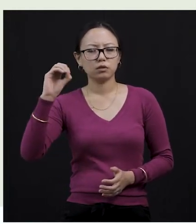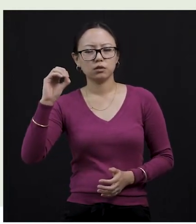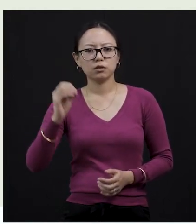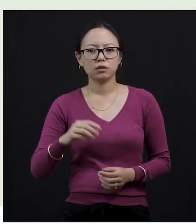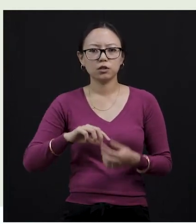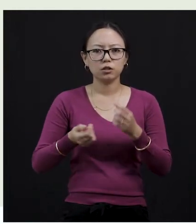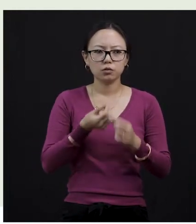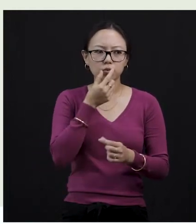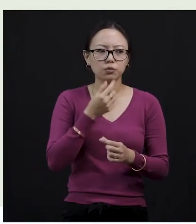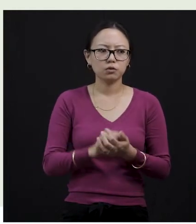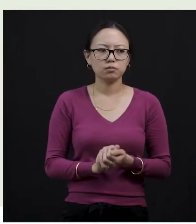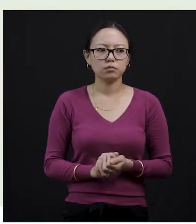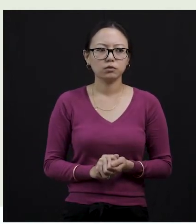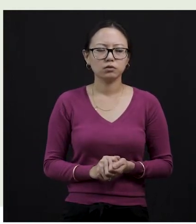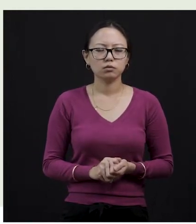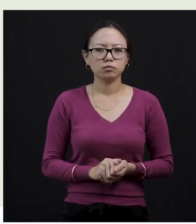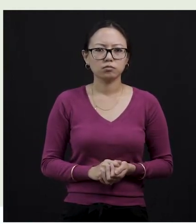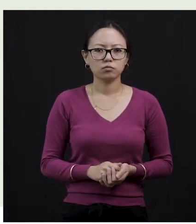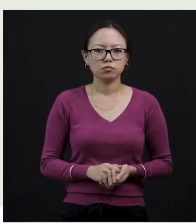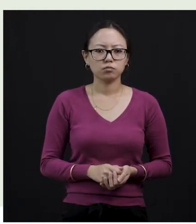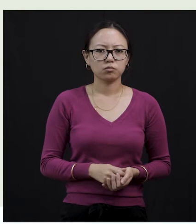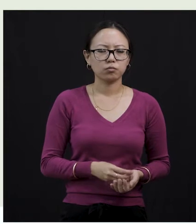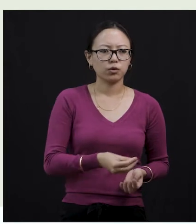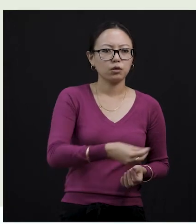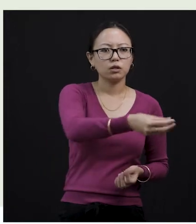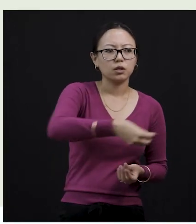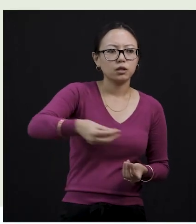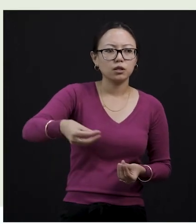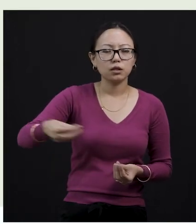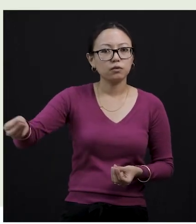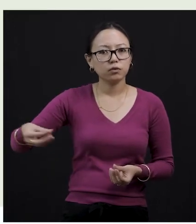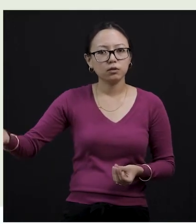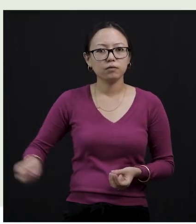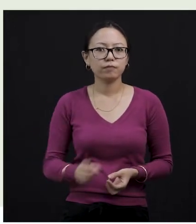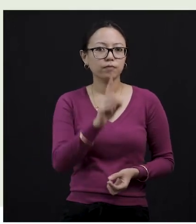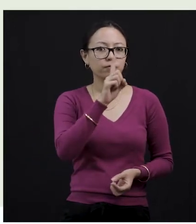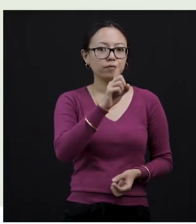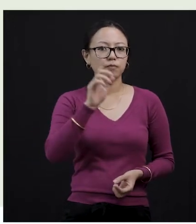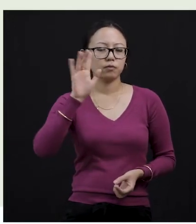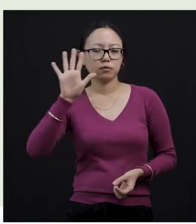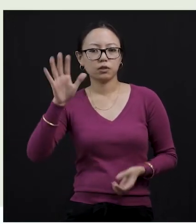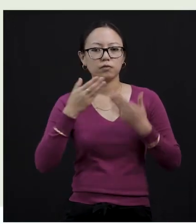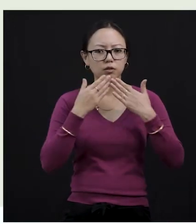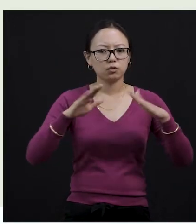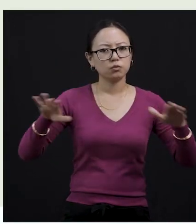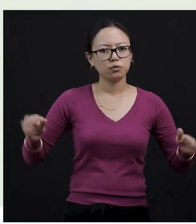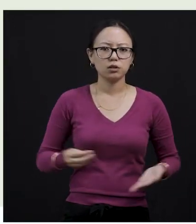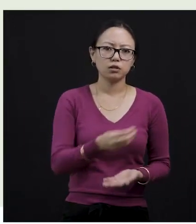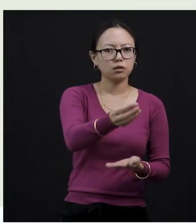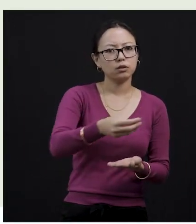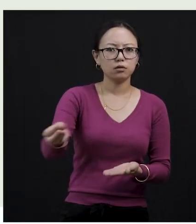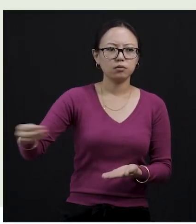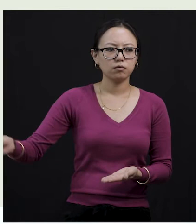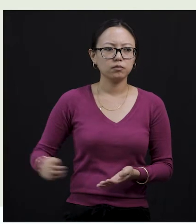150 sweets are equally distributed among how many students? 15 students. Okay,